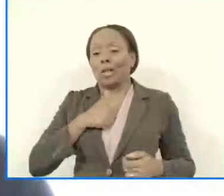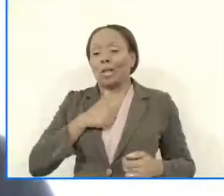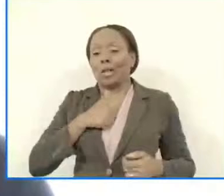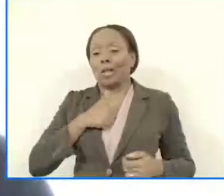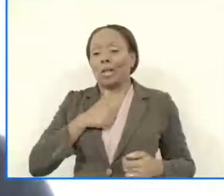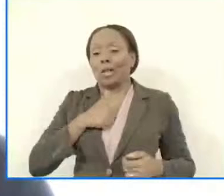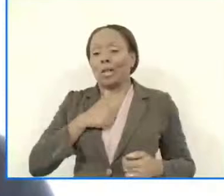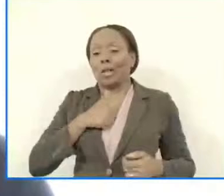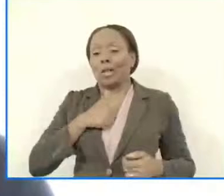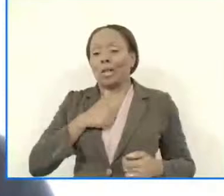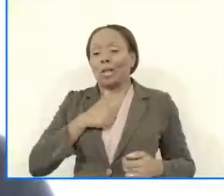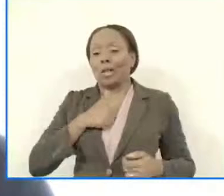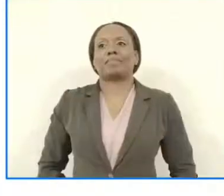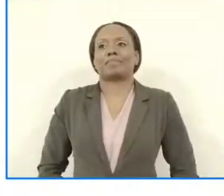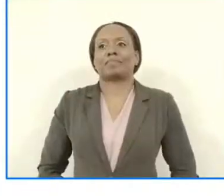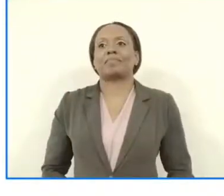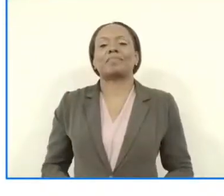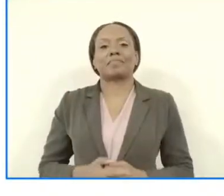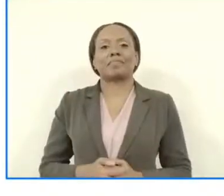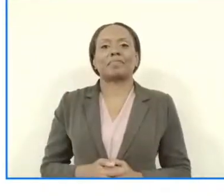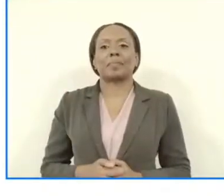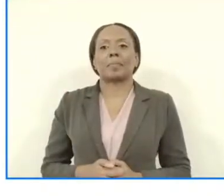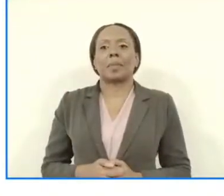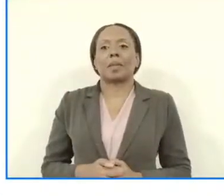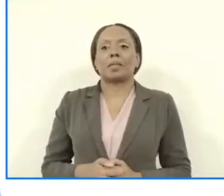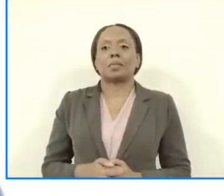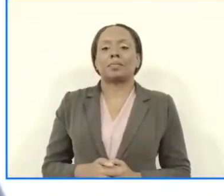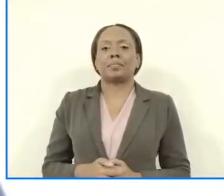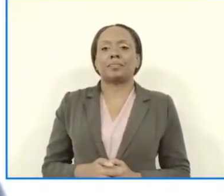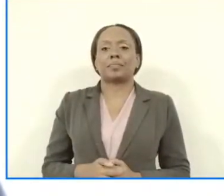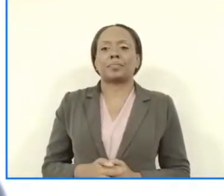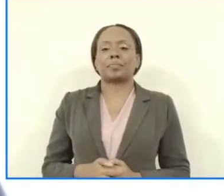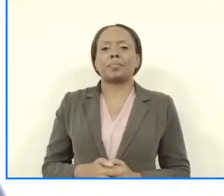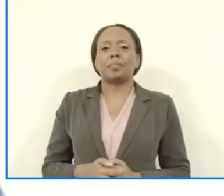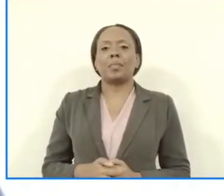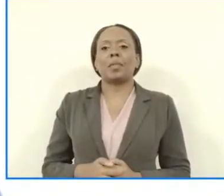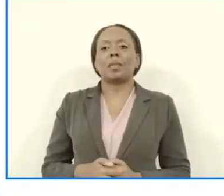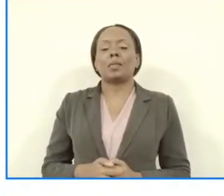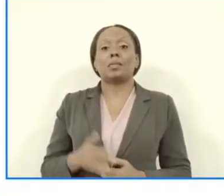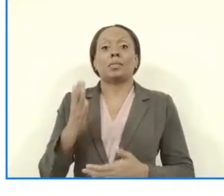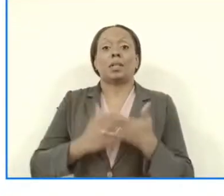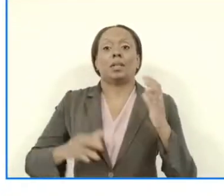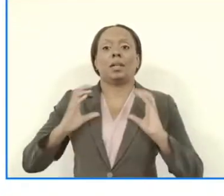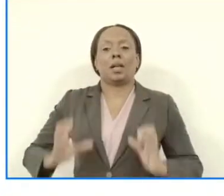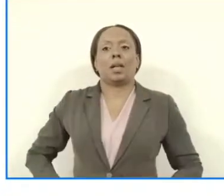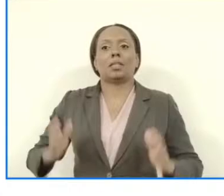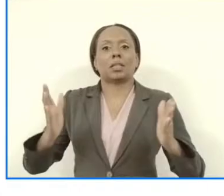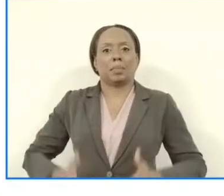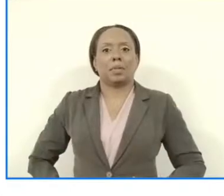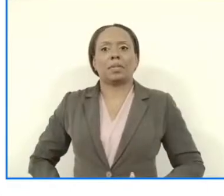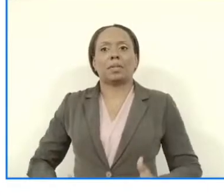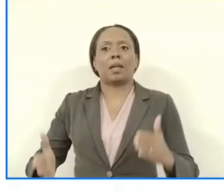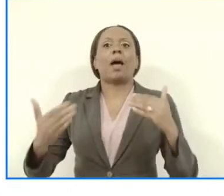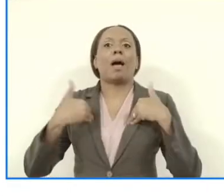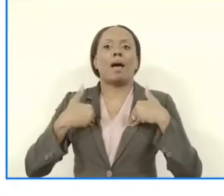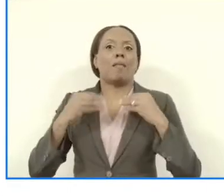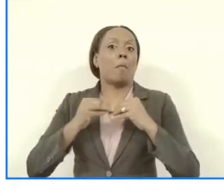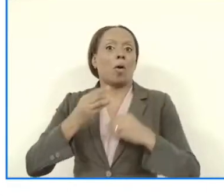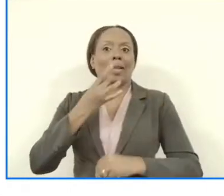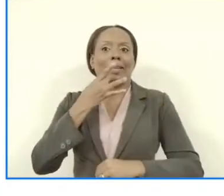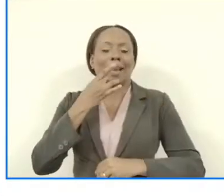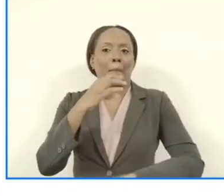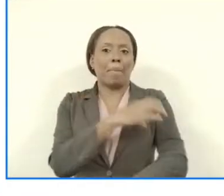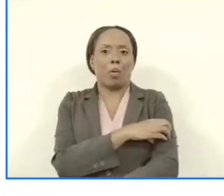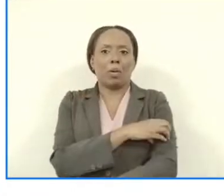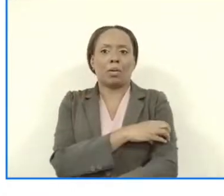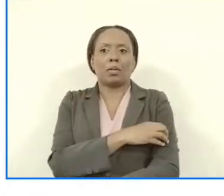So we continue to restore customers following the passage of Hurricane Elsa. And we currently have